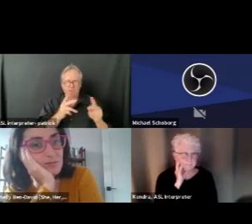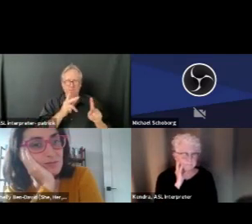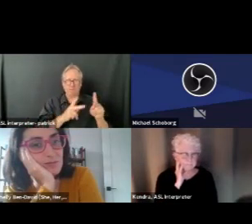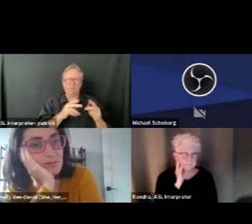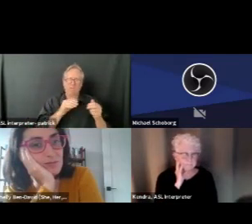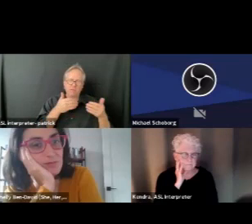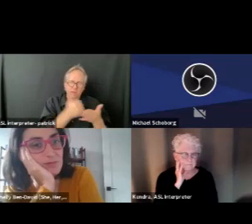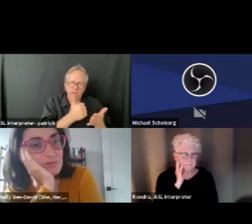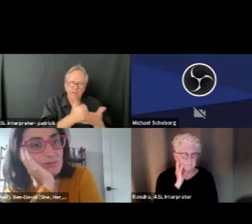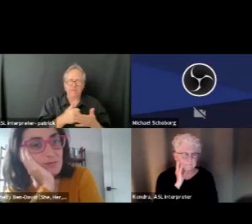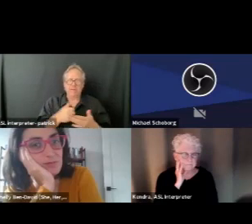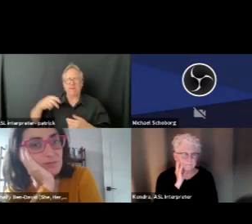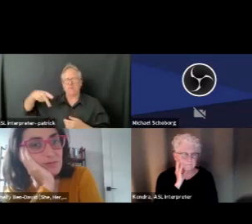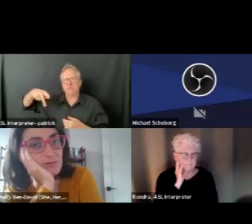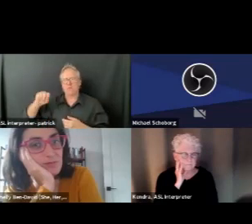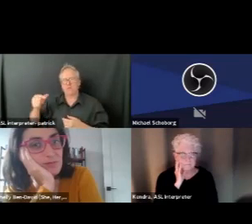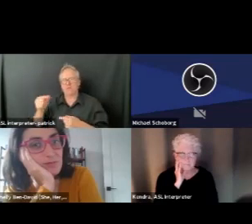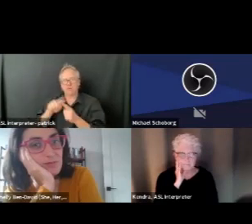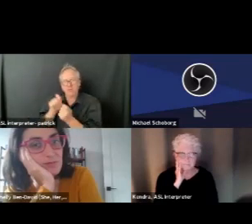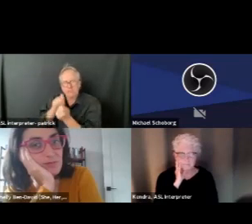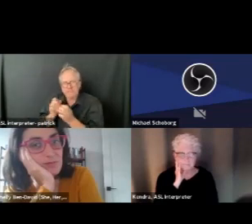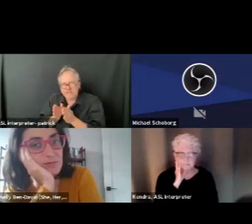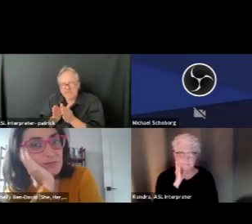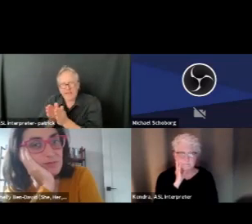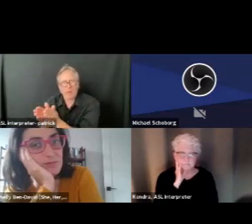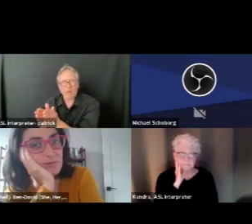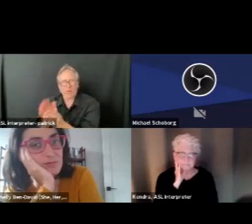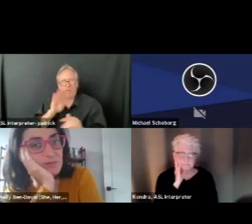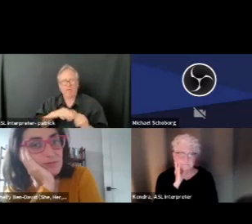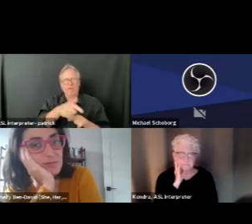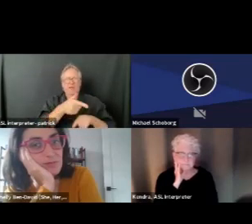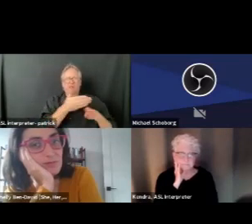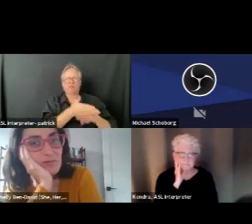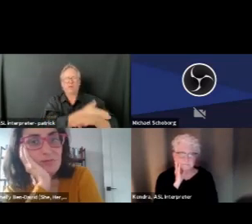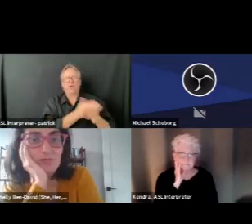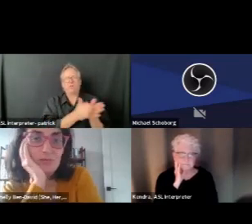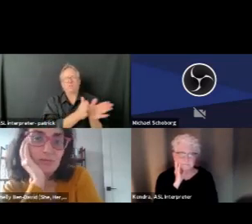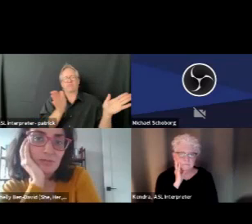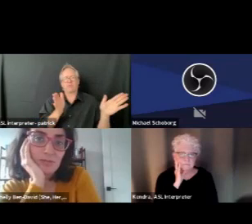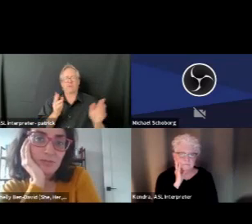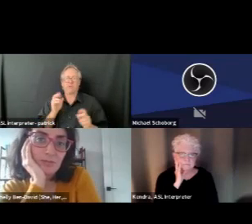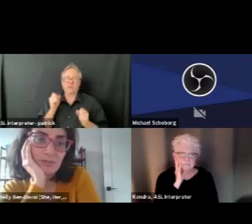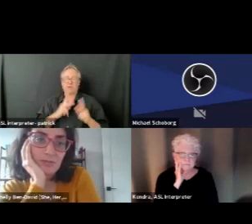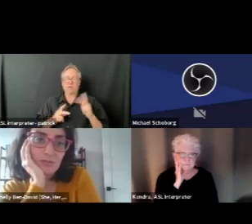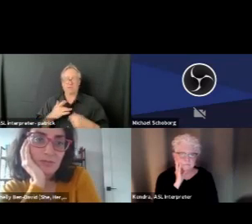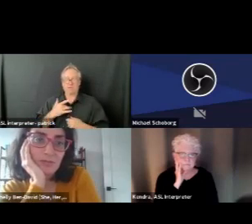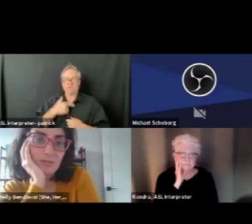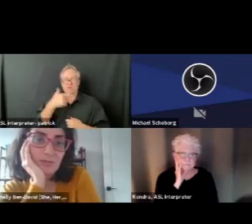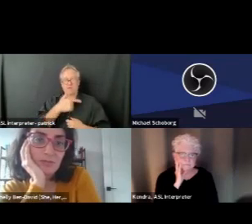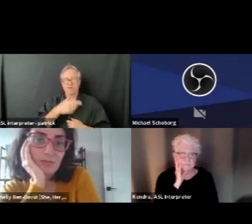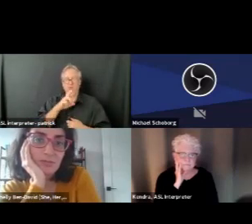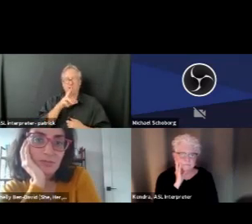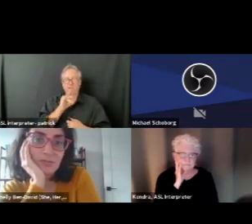go, post-traumatic growth is a little bit too specific, and, it could be harmful. A lot of people feel like the recovery concept has become